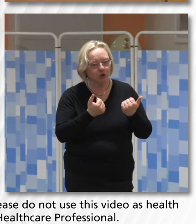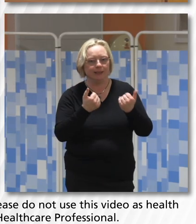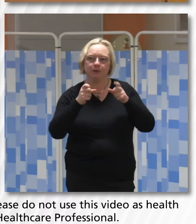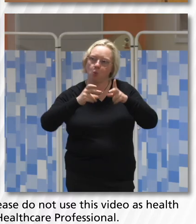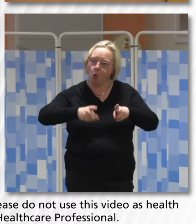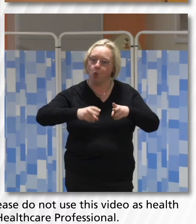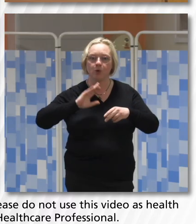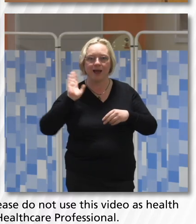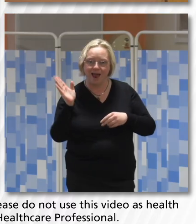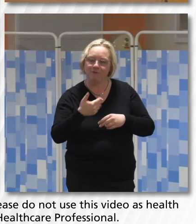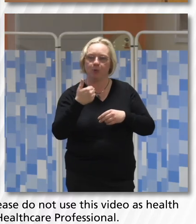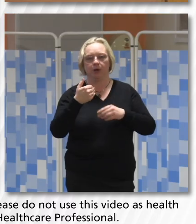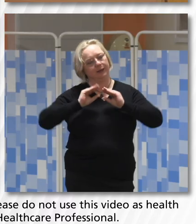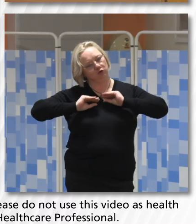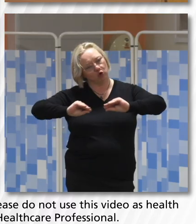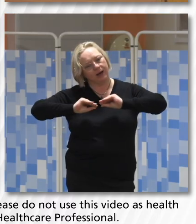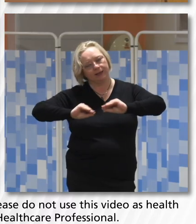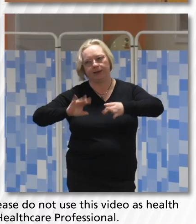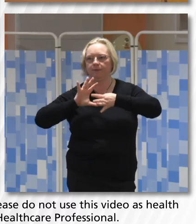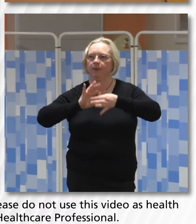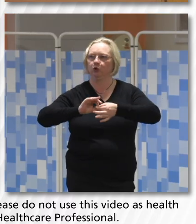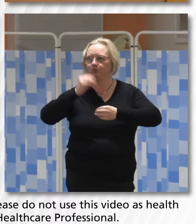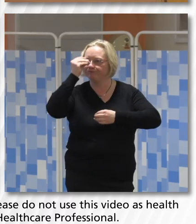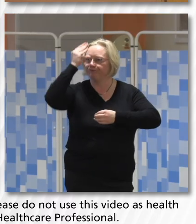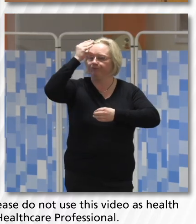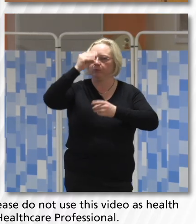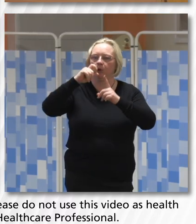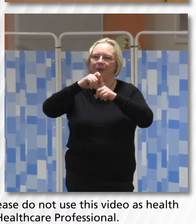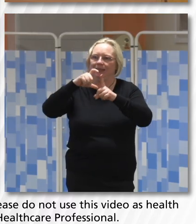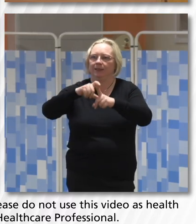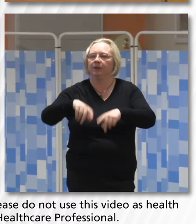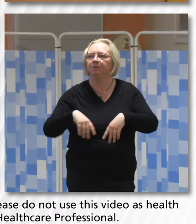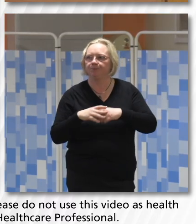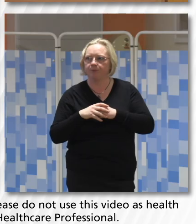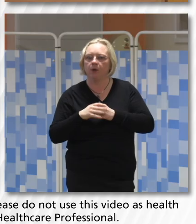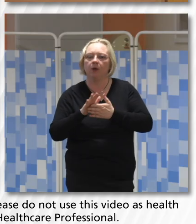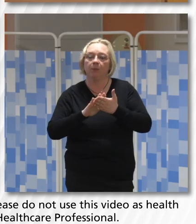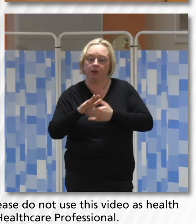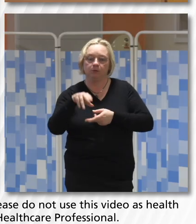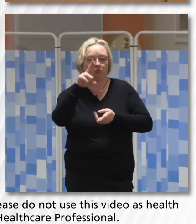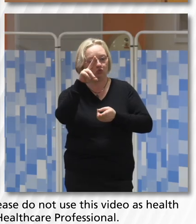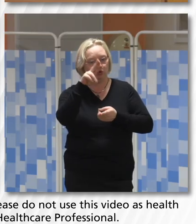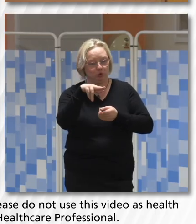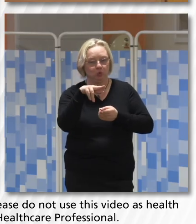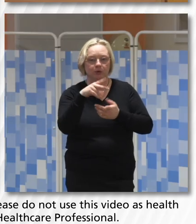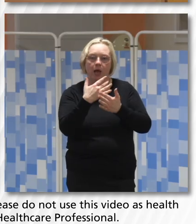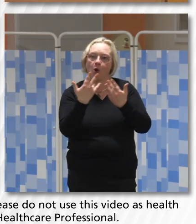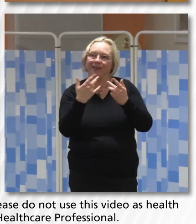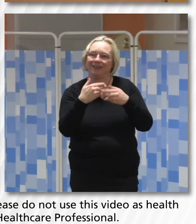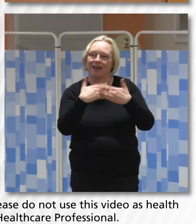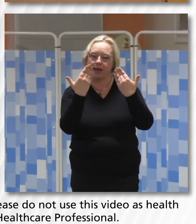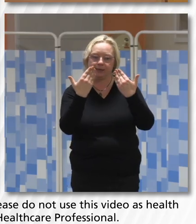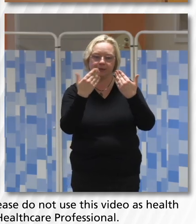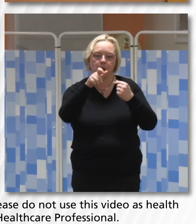ward, were trained in Parkinson's, and we showed that we could reduce the number of days that patient stayed in, and they